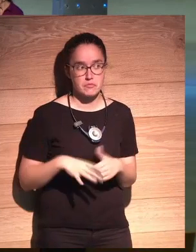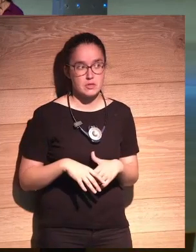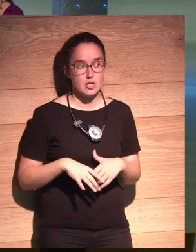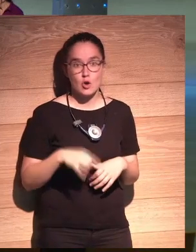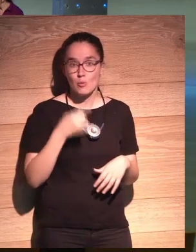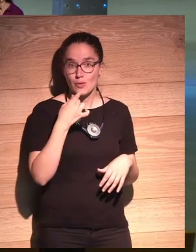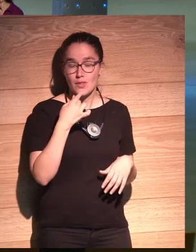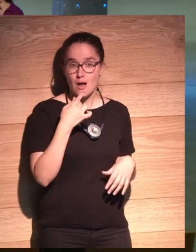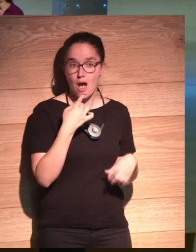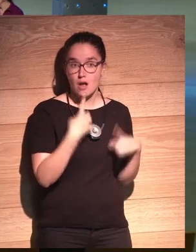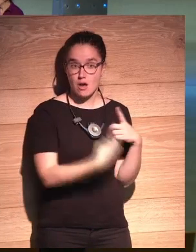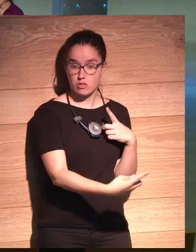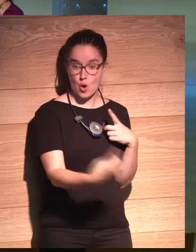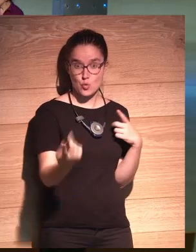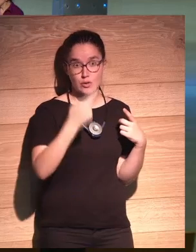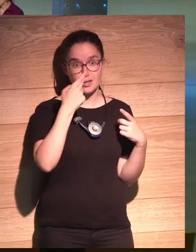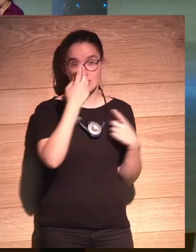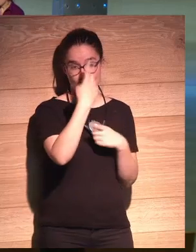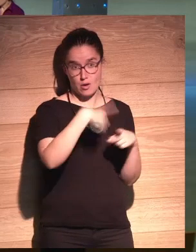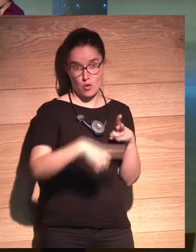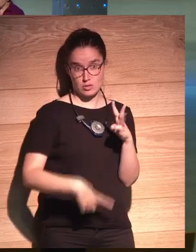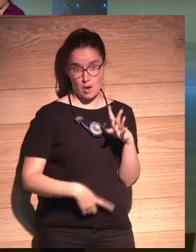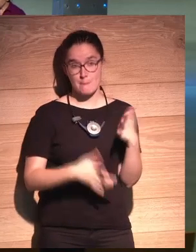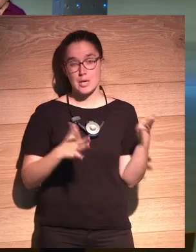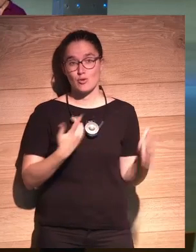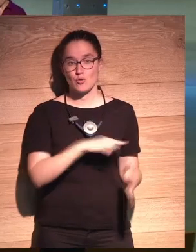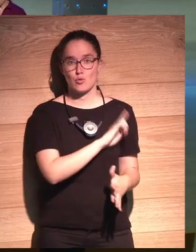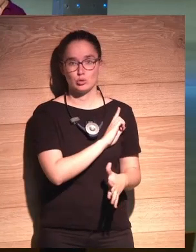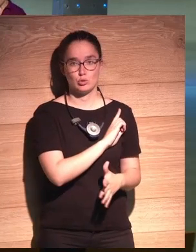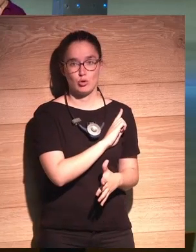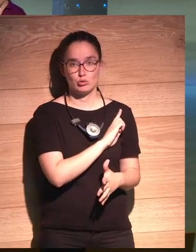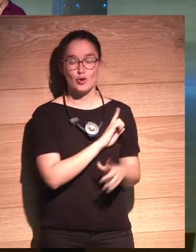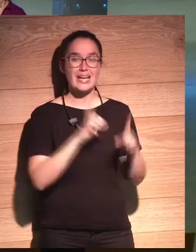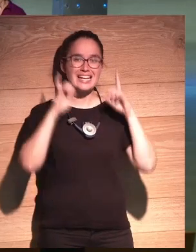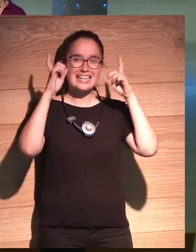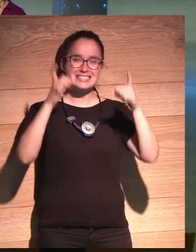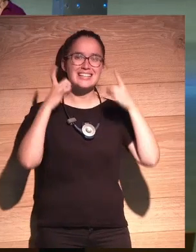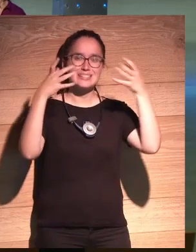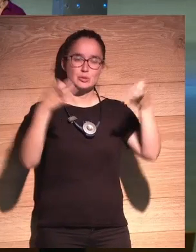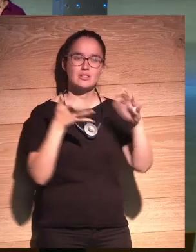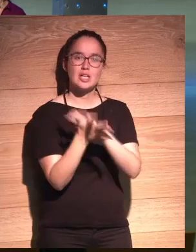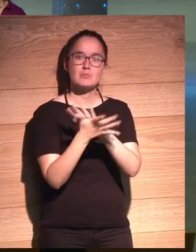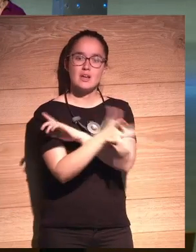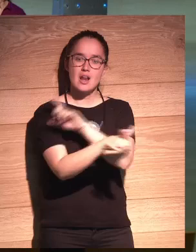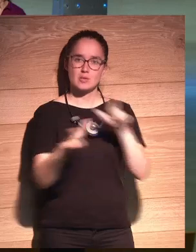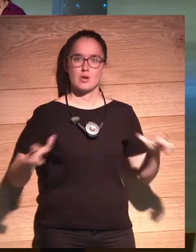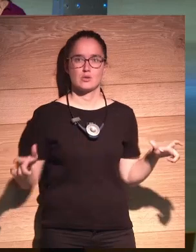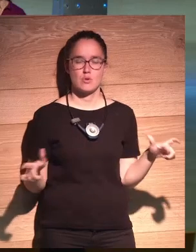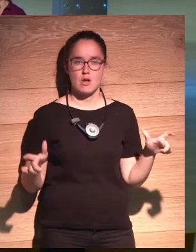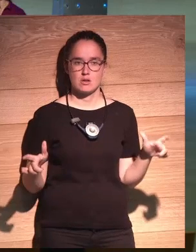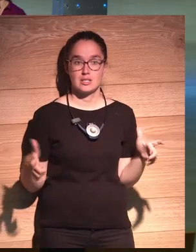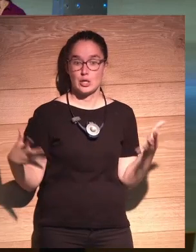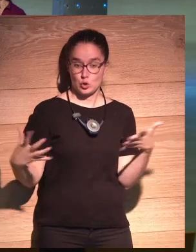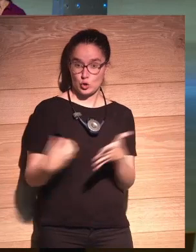regarding 2030 agenda. Each party or each stakeholder is involved or interested